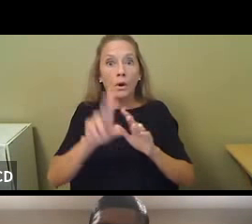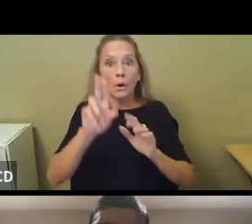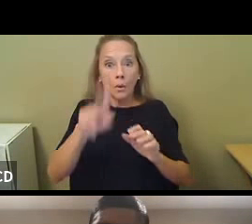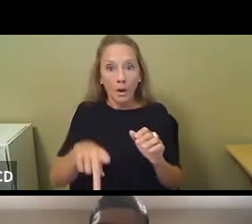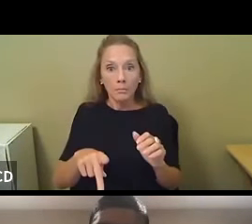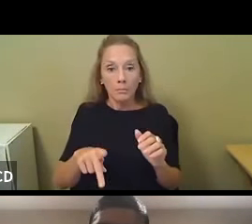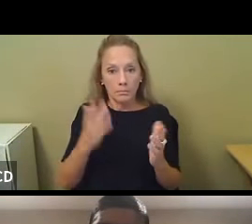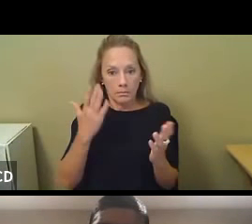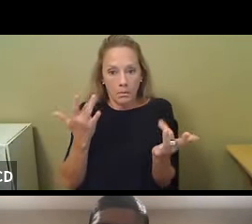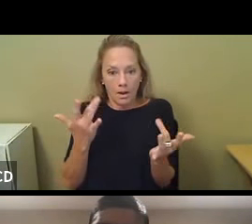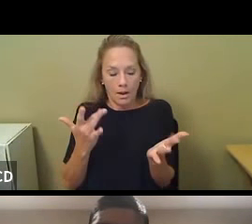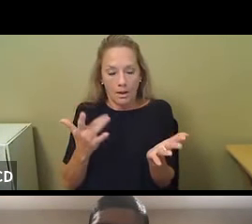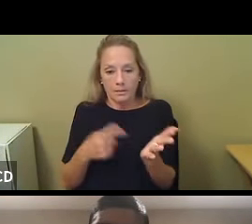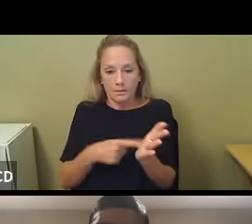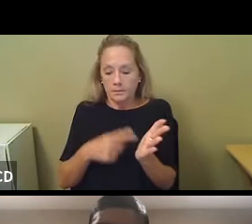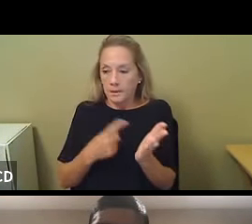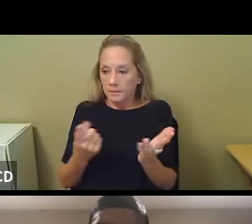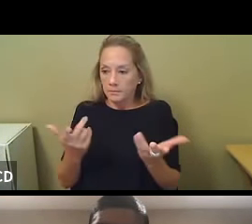happen.